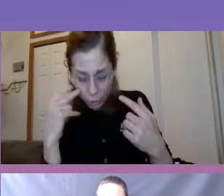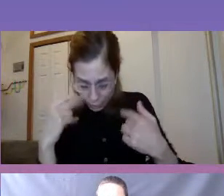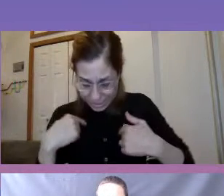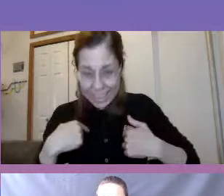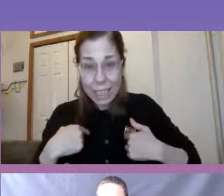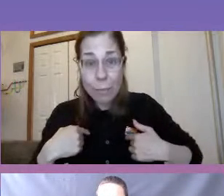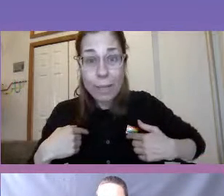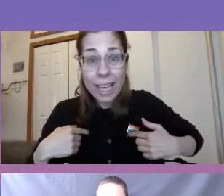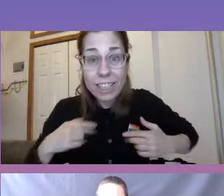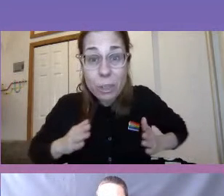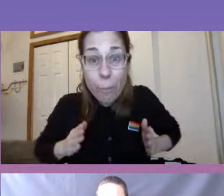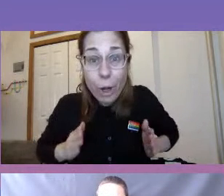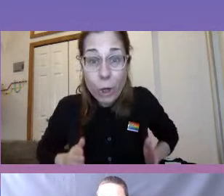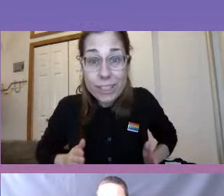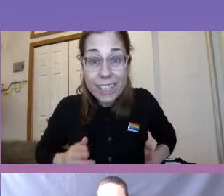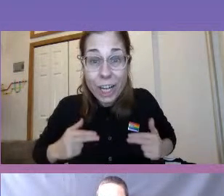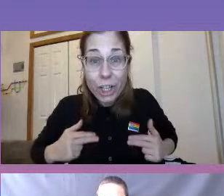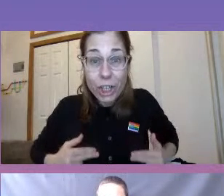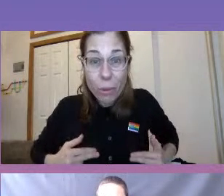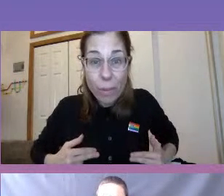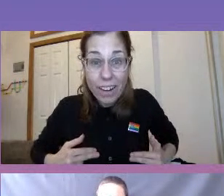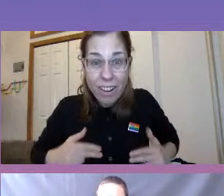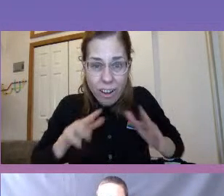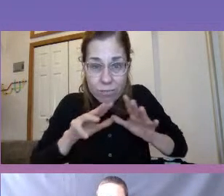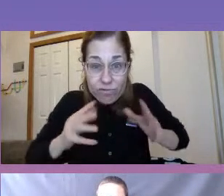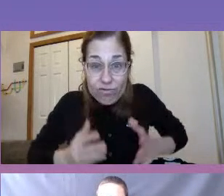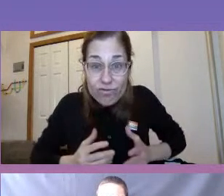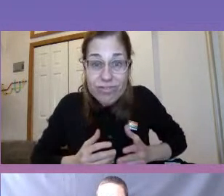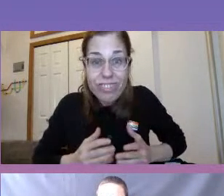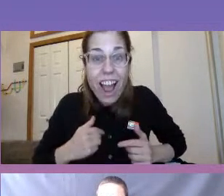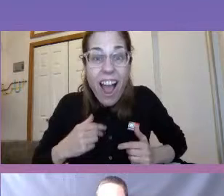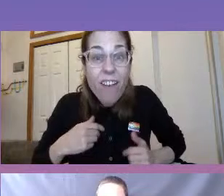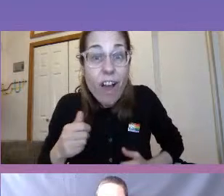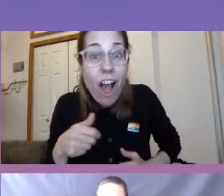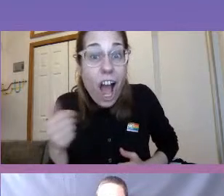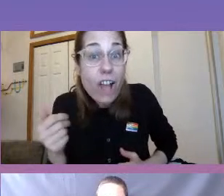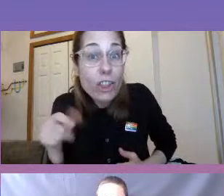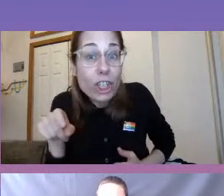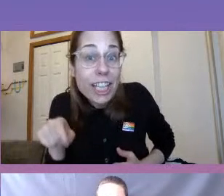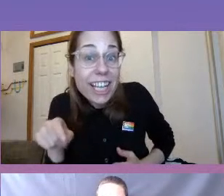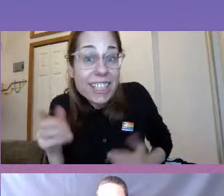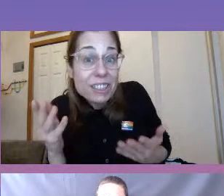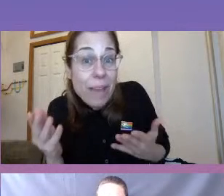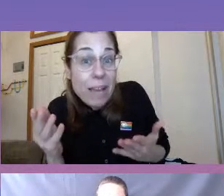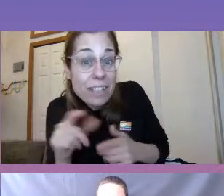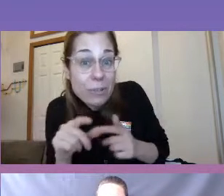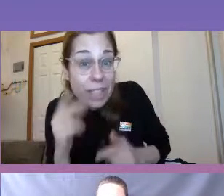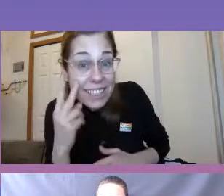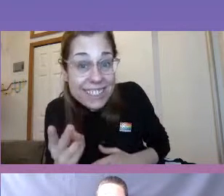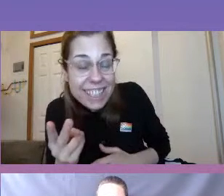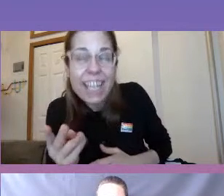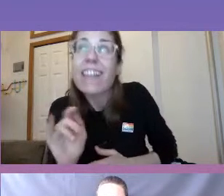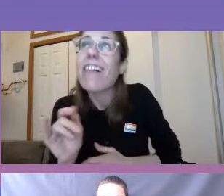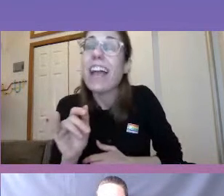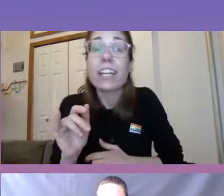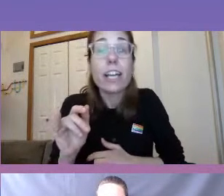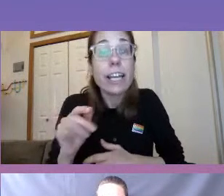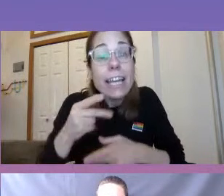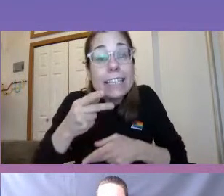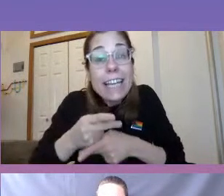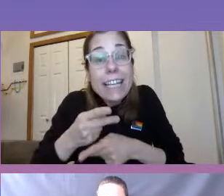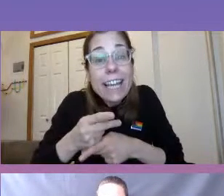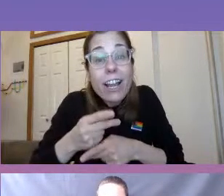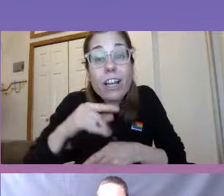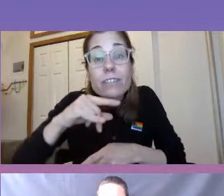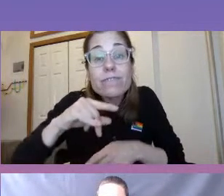somebody that does have other needs that it doesn't seem apparent, like childcare. And I will say, as a single parent, like I'm always